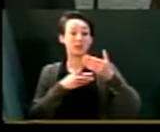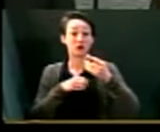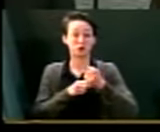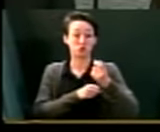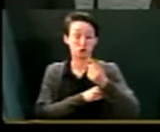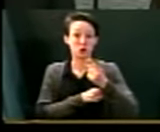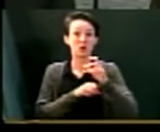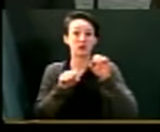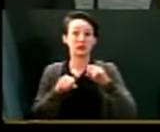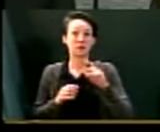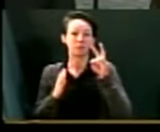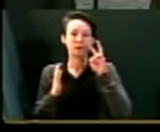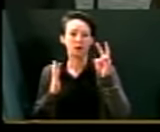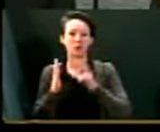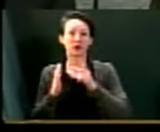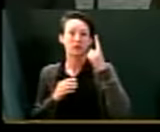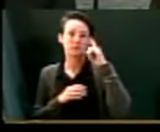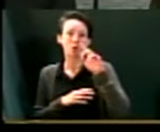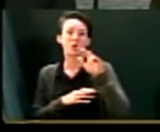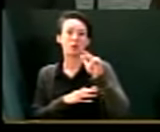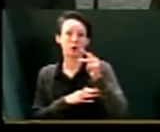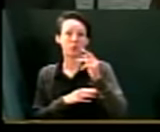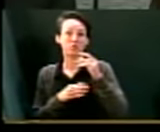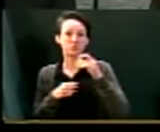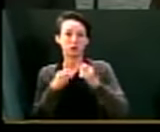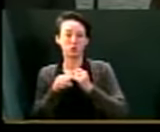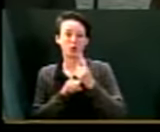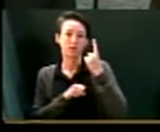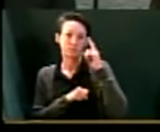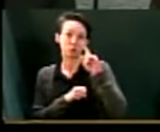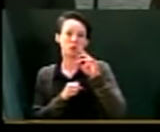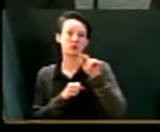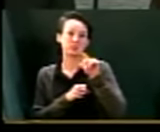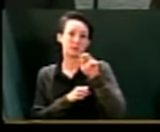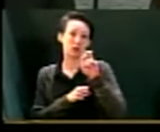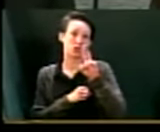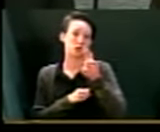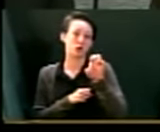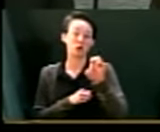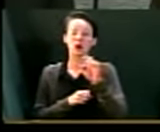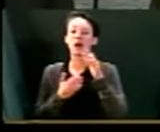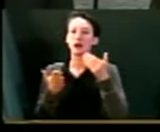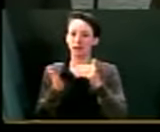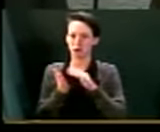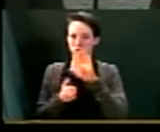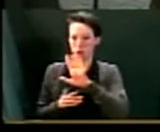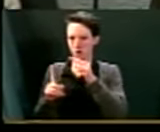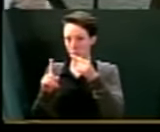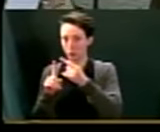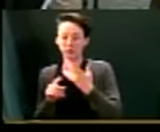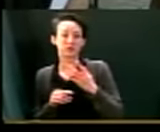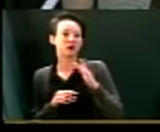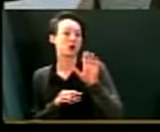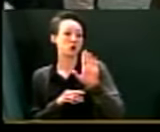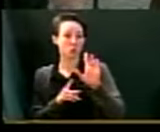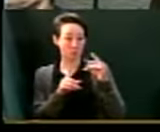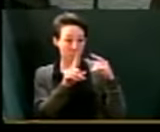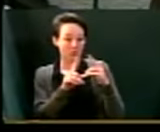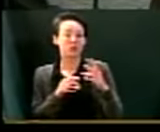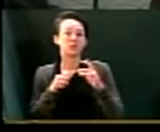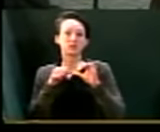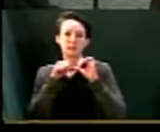year to gain tenure. So again, to your point and to your point, this just keeps rolling